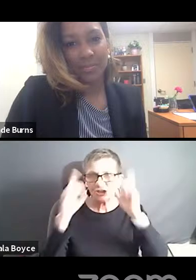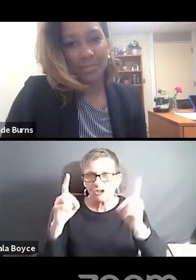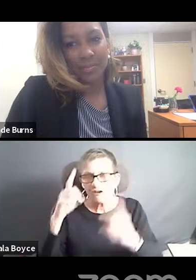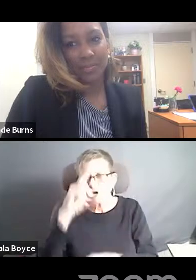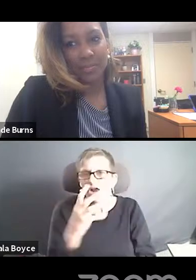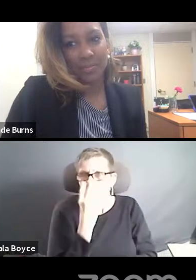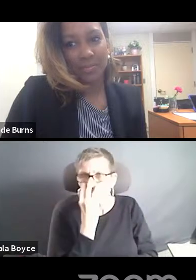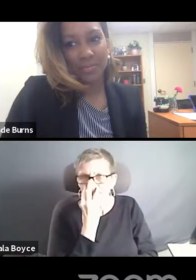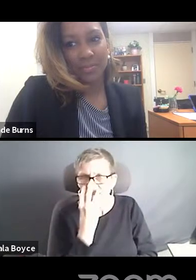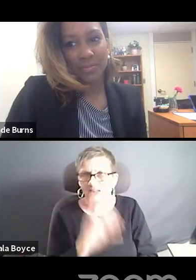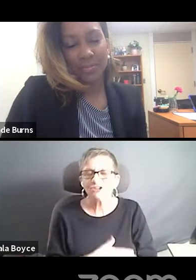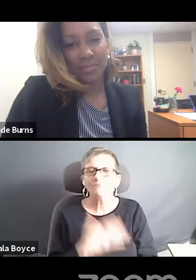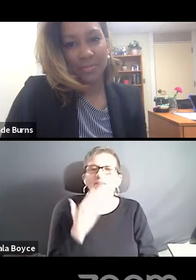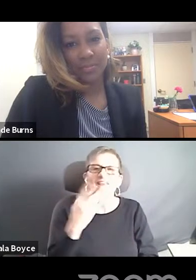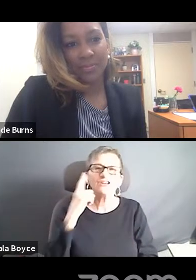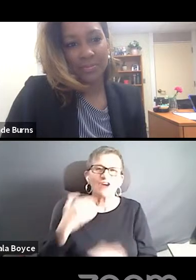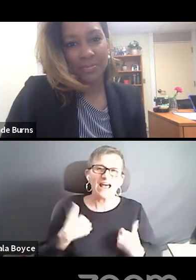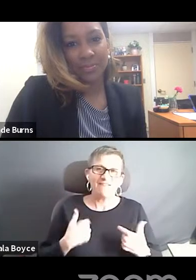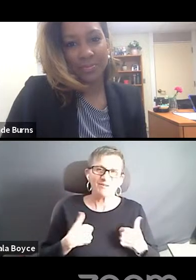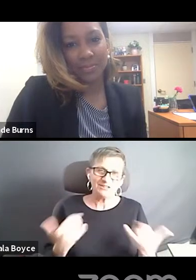anesthesiology. Thanks for having me today.